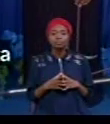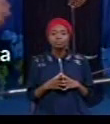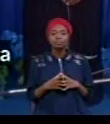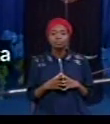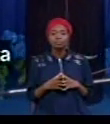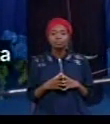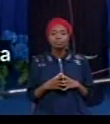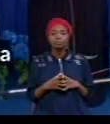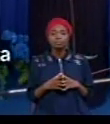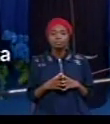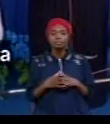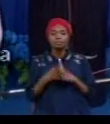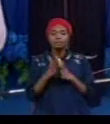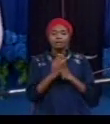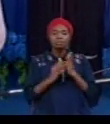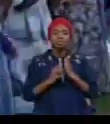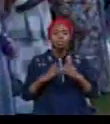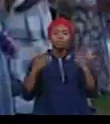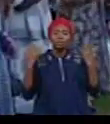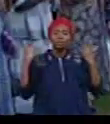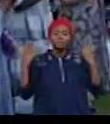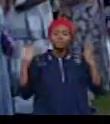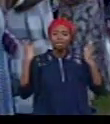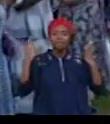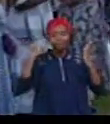Somebody jam your hands together for Jesus.